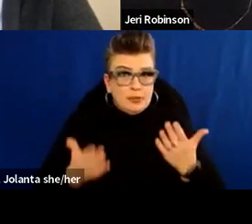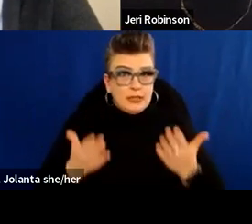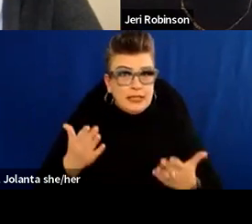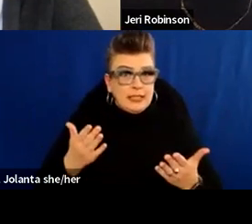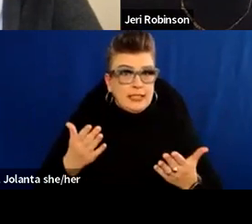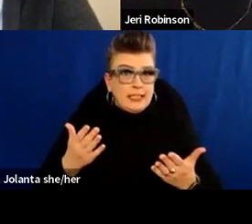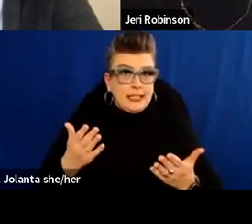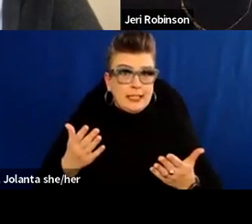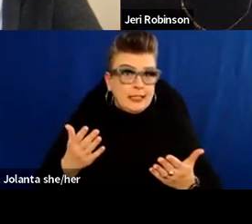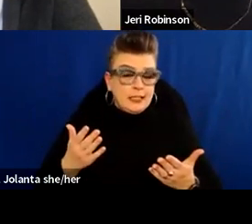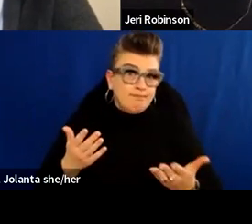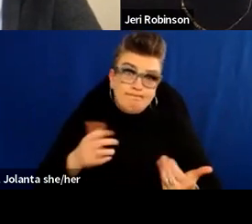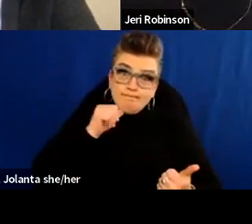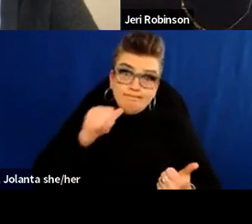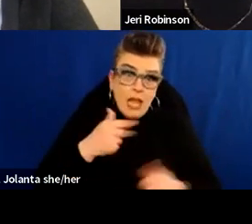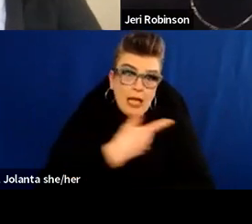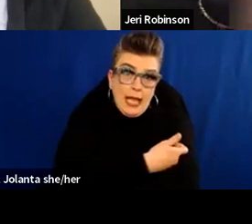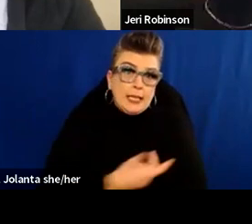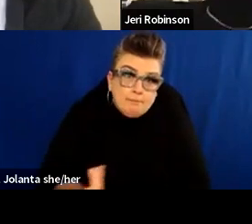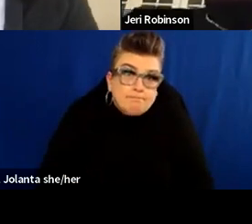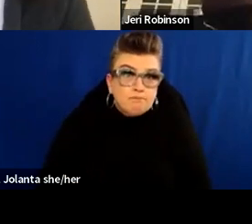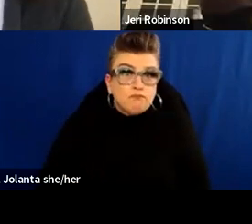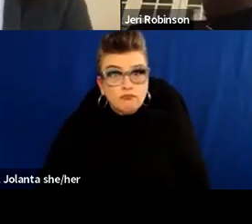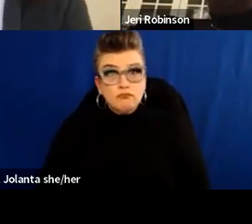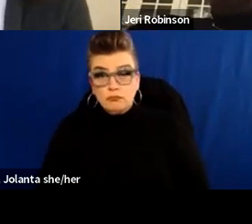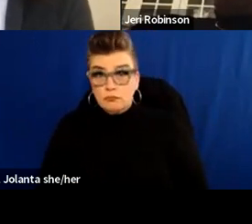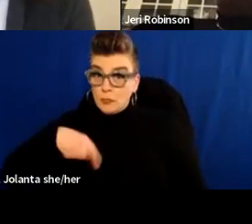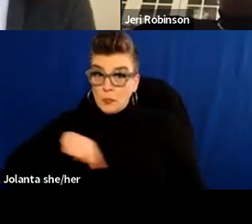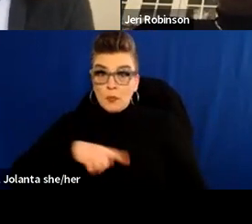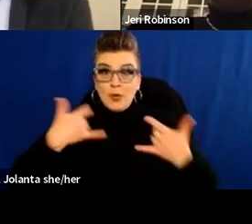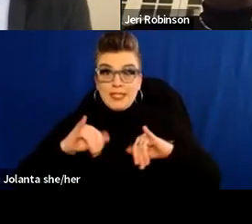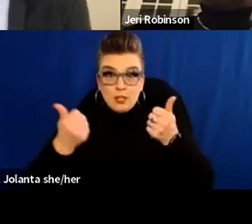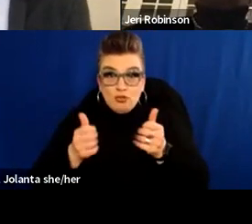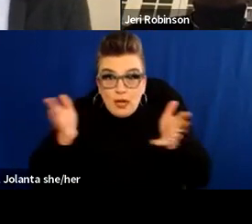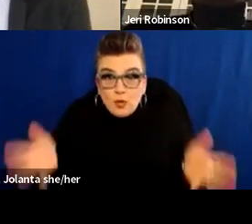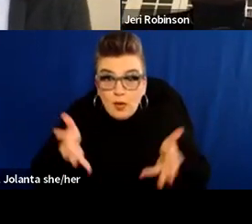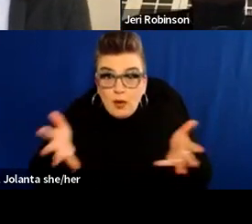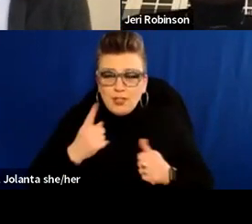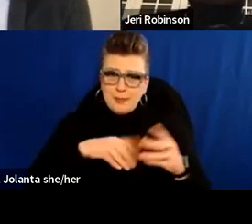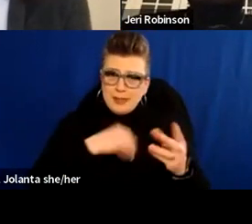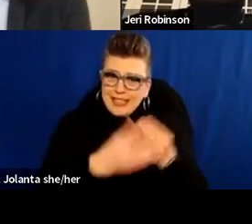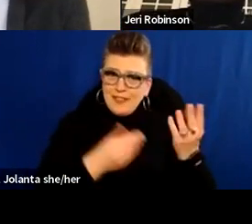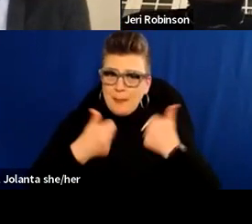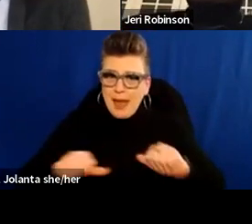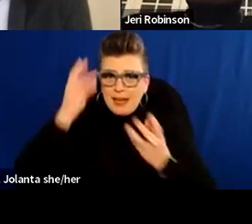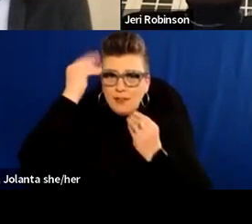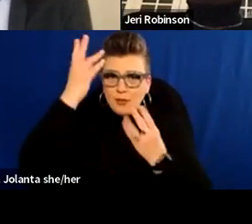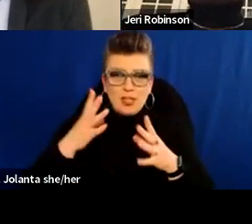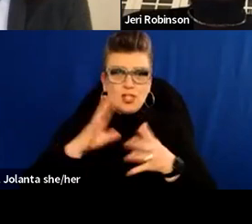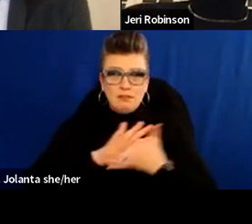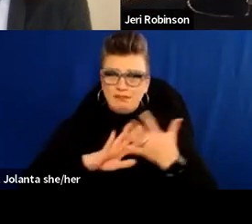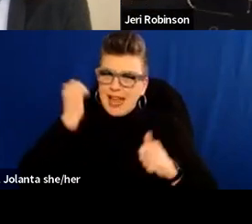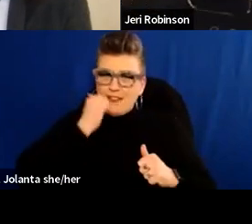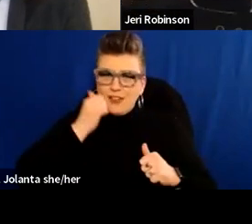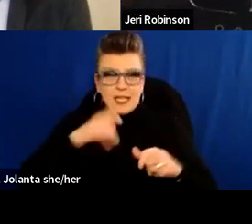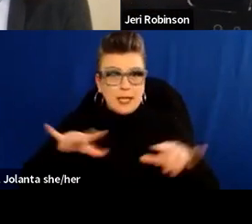probably not get it now i mean we're still trying to encourage them and give them any information to bring them into compliance and still every day we still